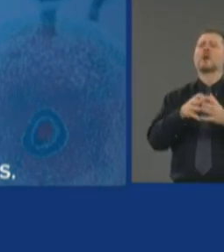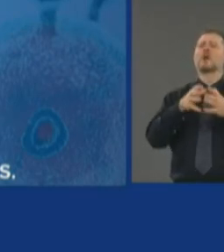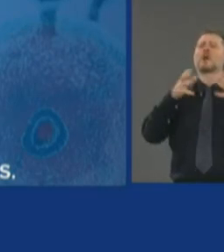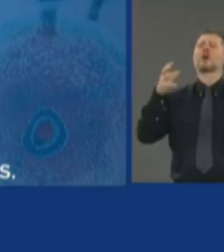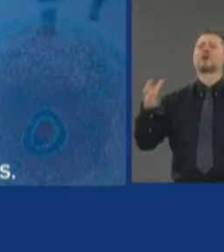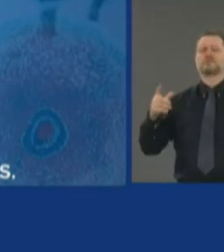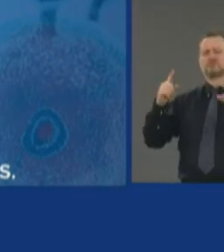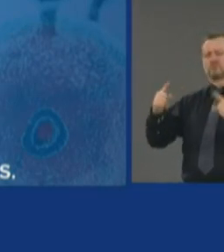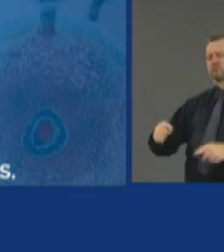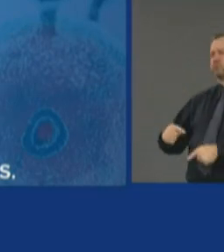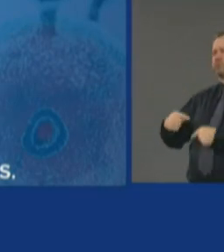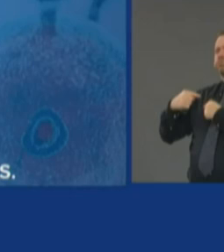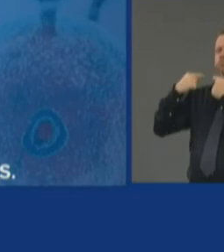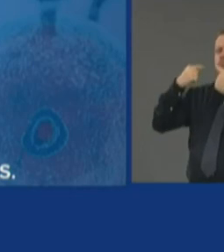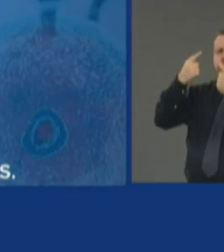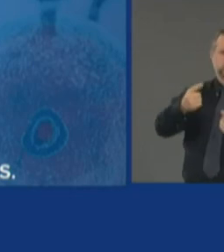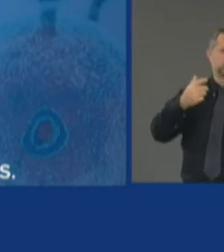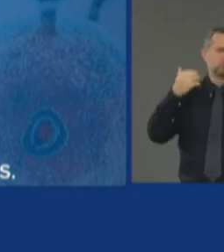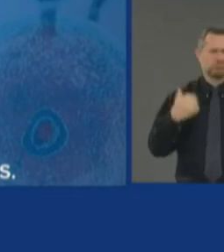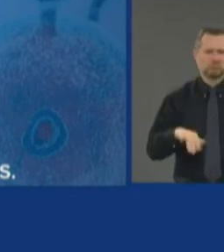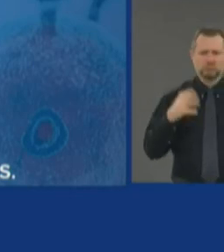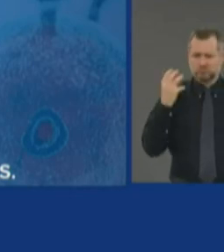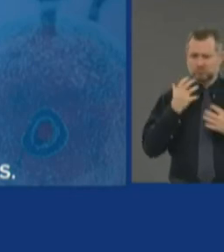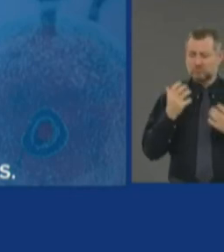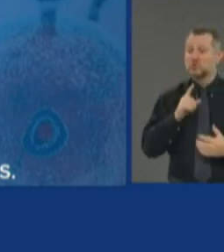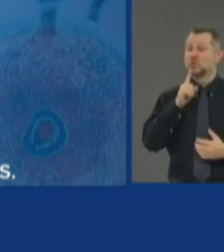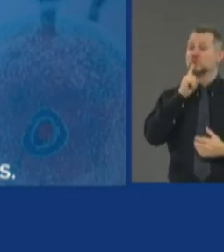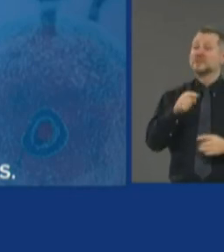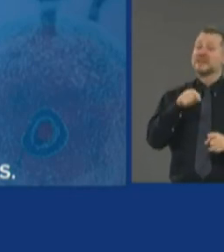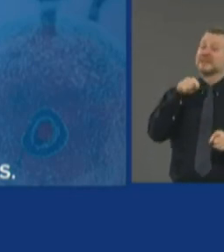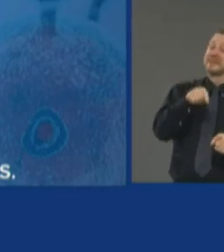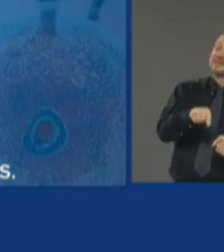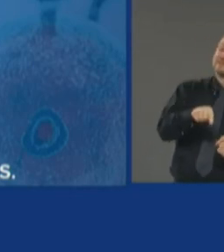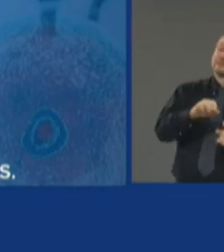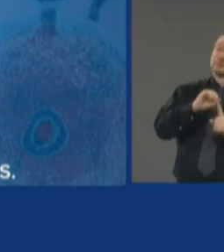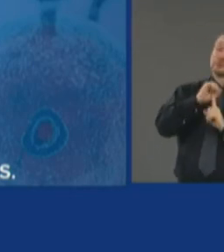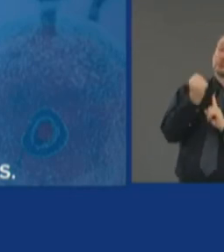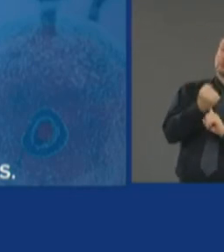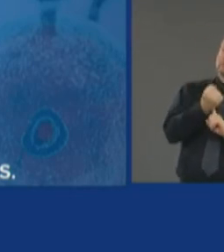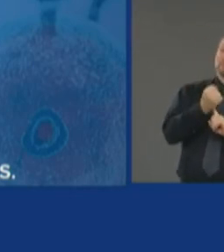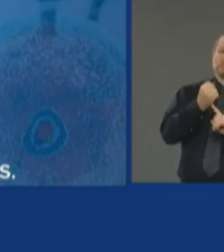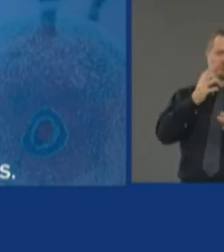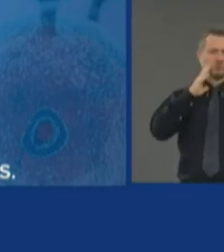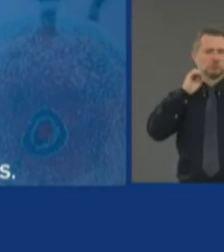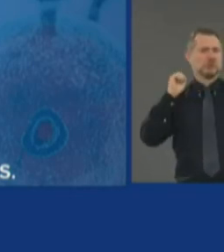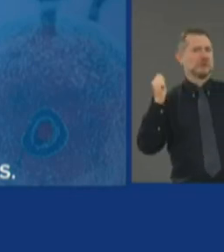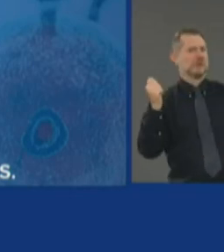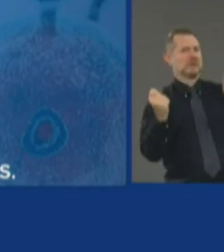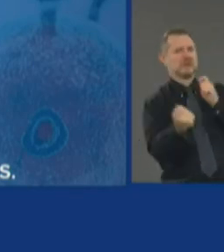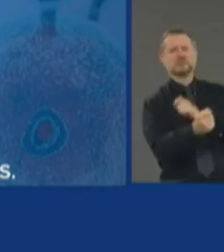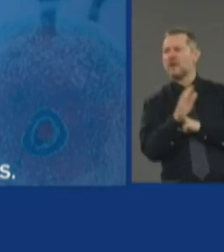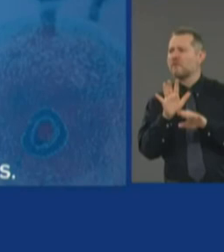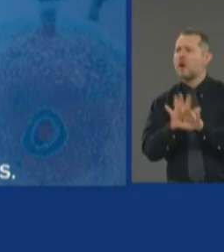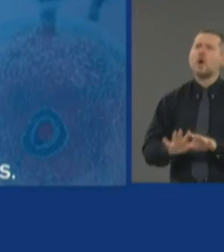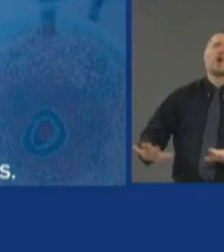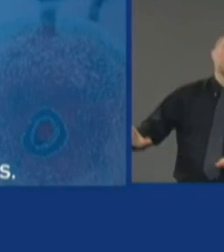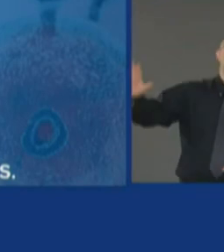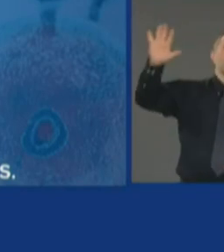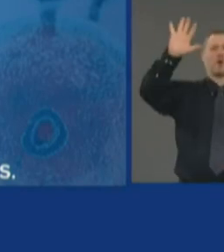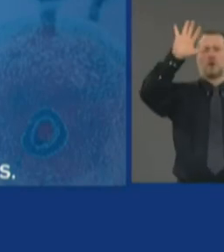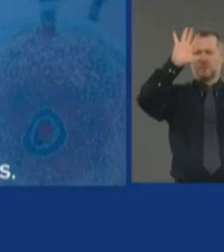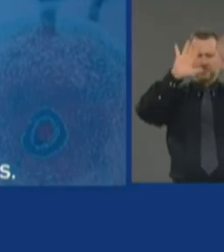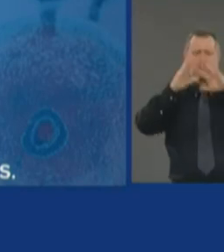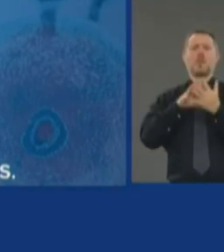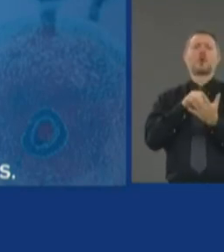through, and I believe it's a transformative situation for society and something we can really learn from going